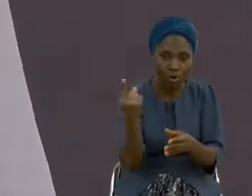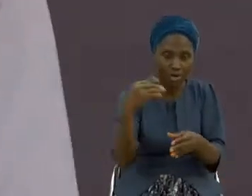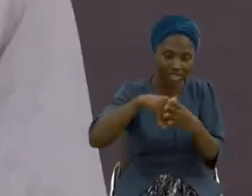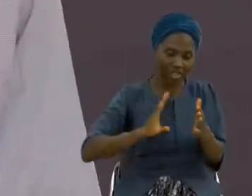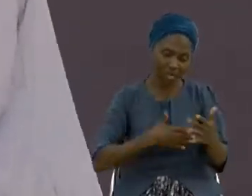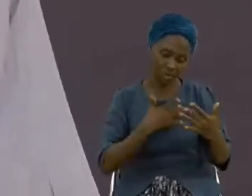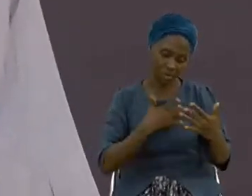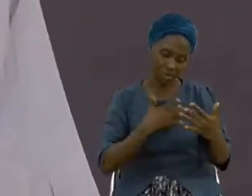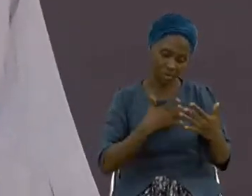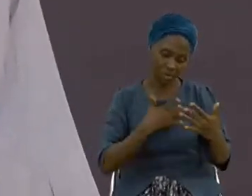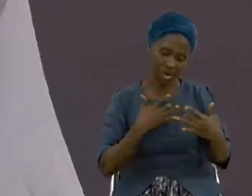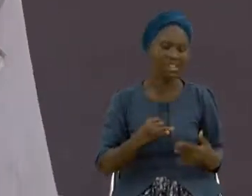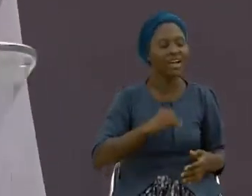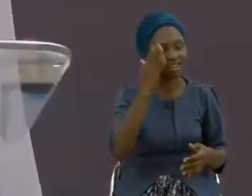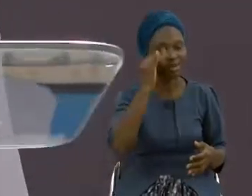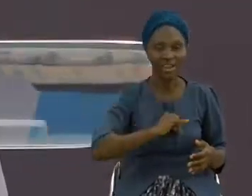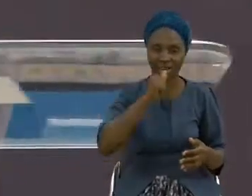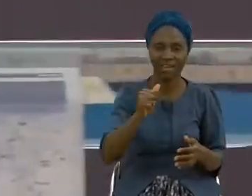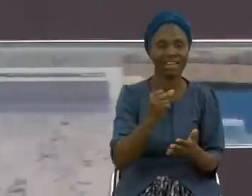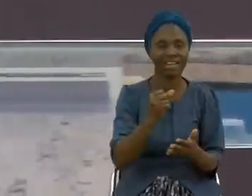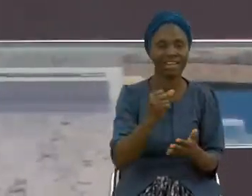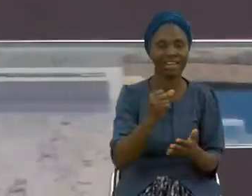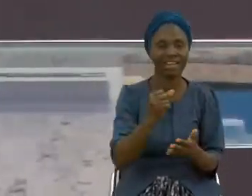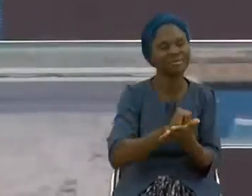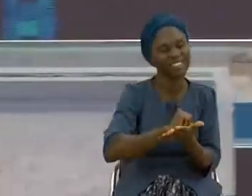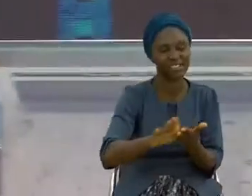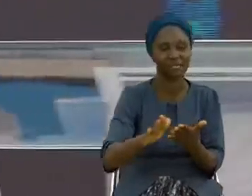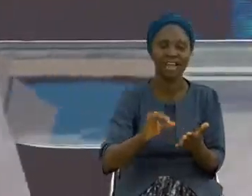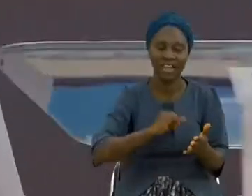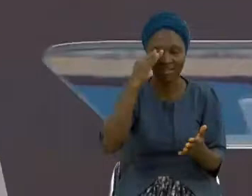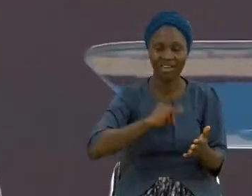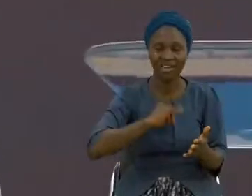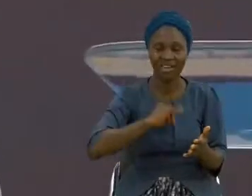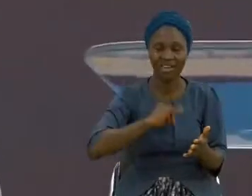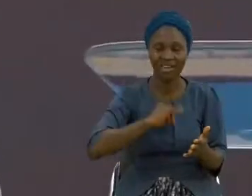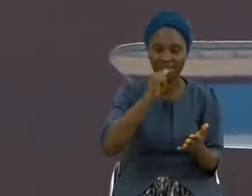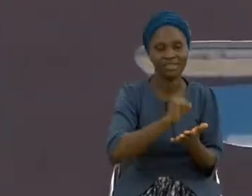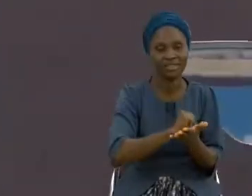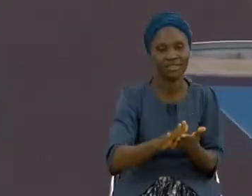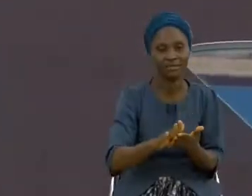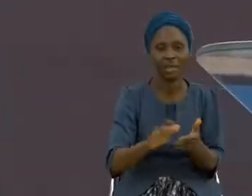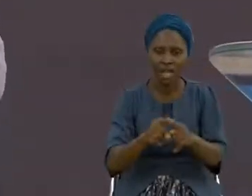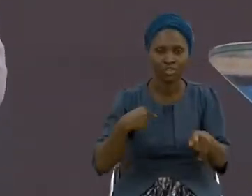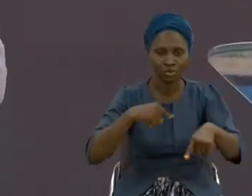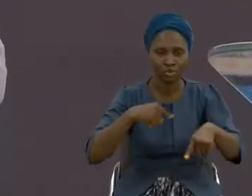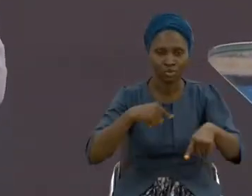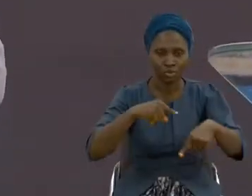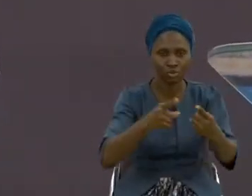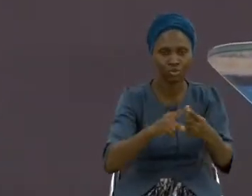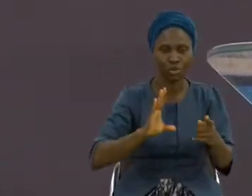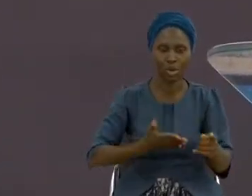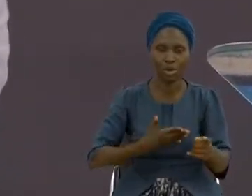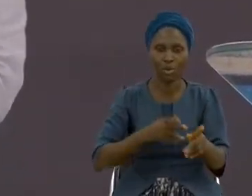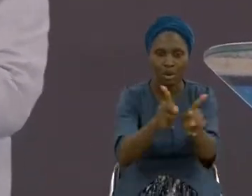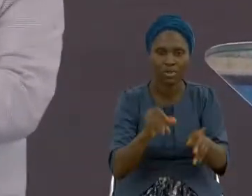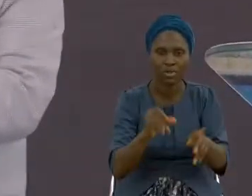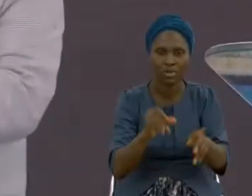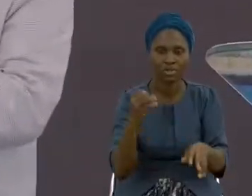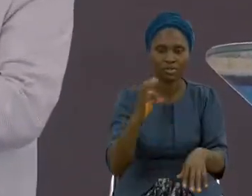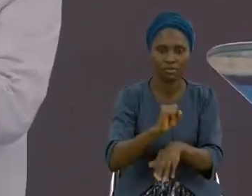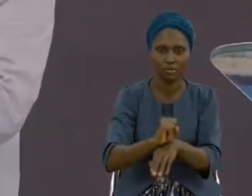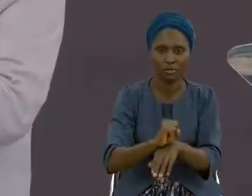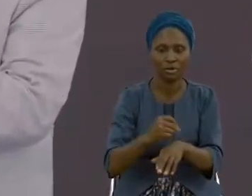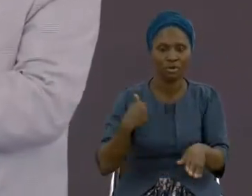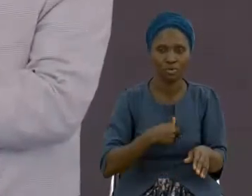as we go to our places of work we take the sanctification along with us as we